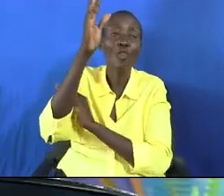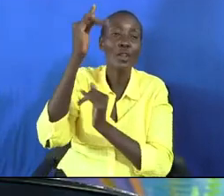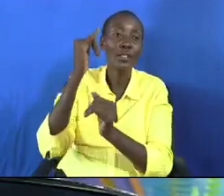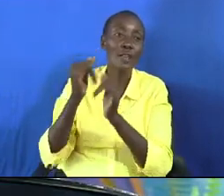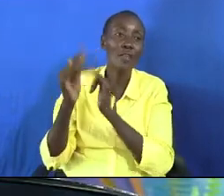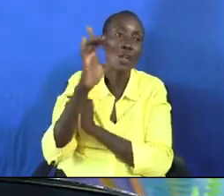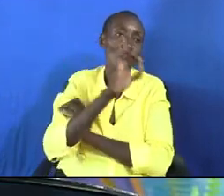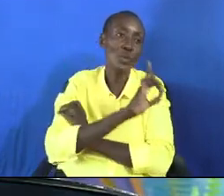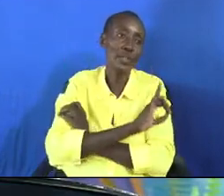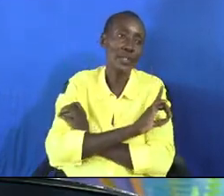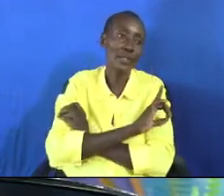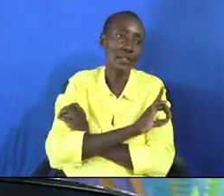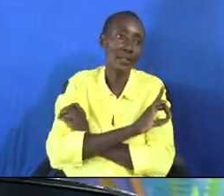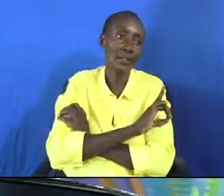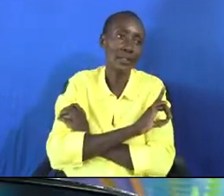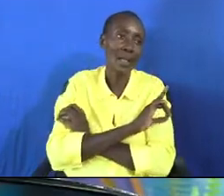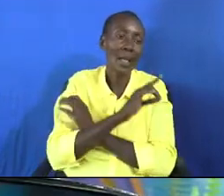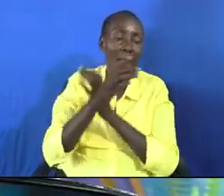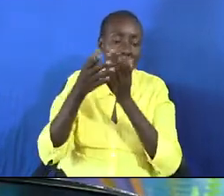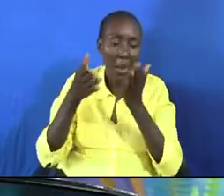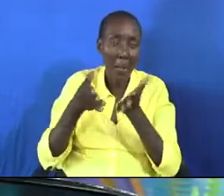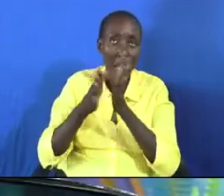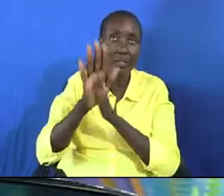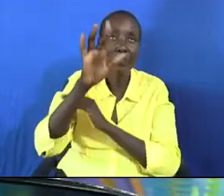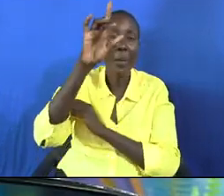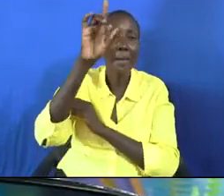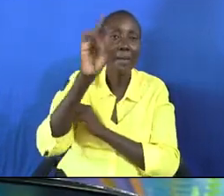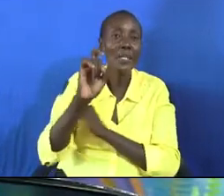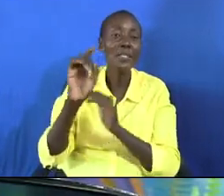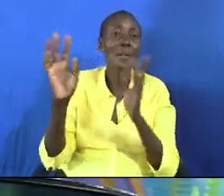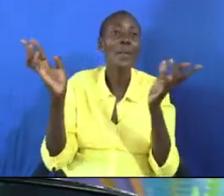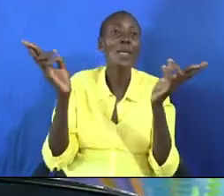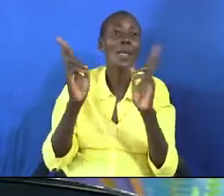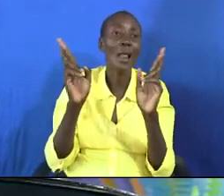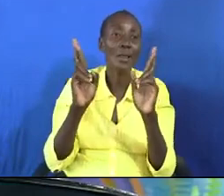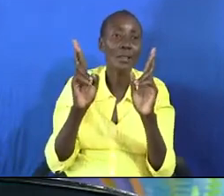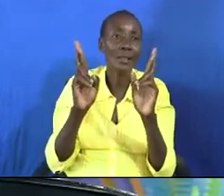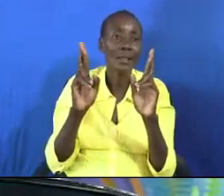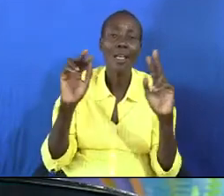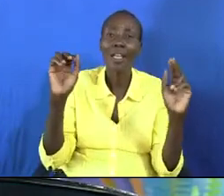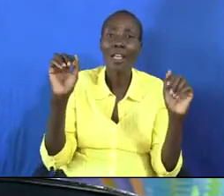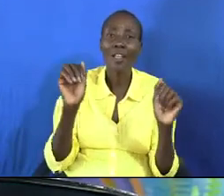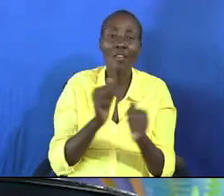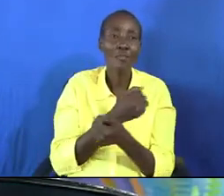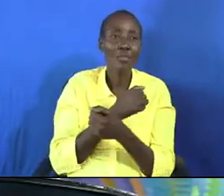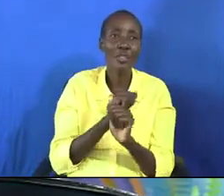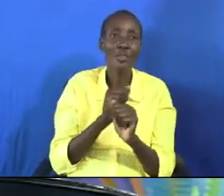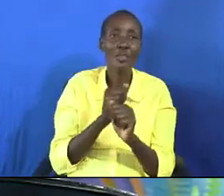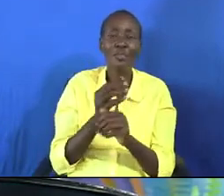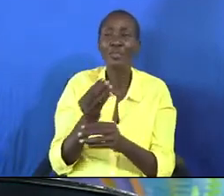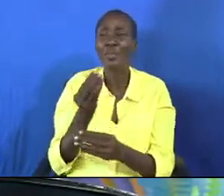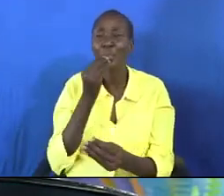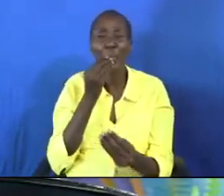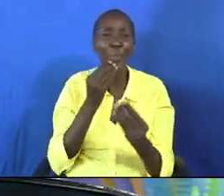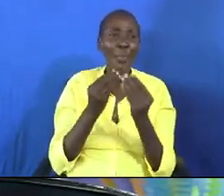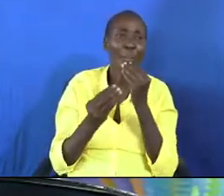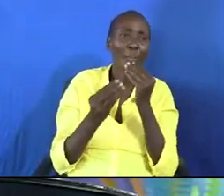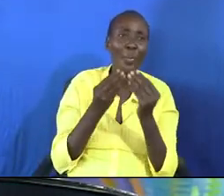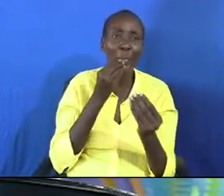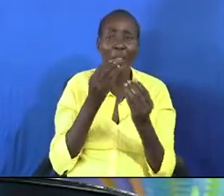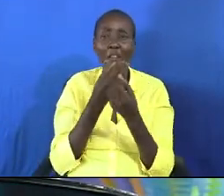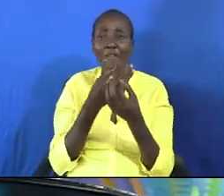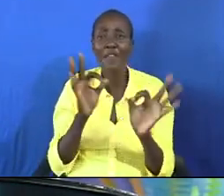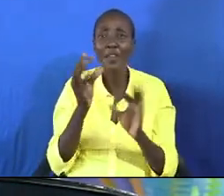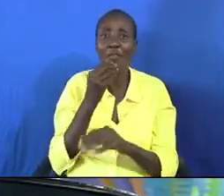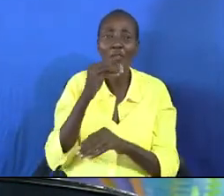last days, in these times of crisis, you have to be willing. You cannot just be eating 3 meals